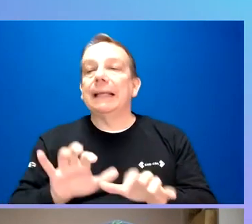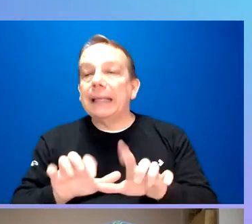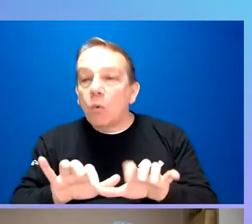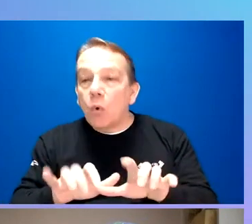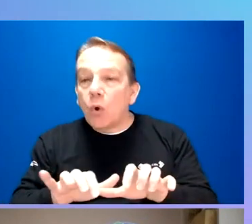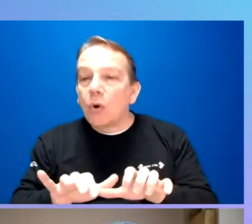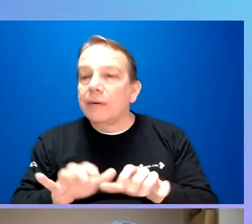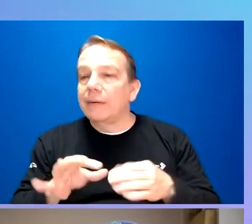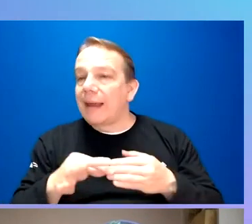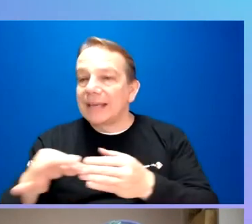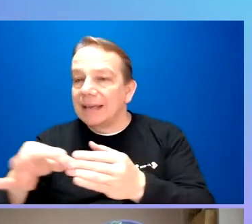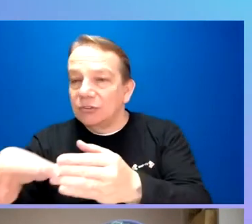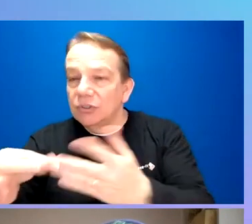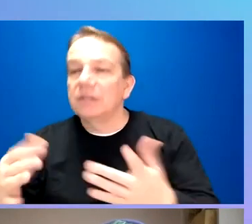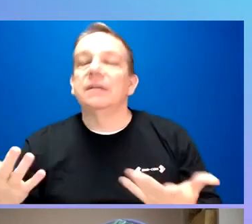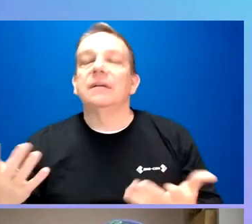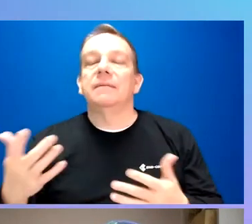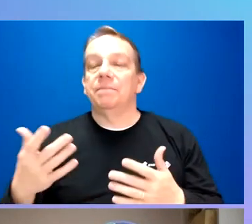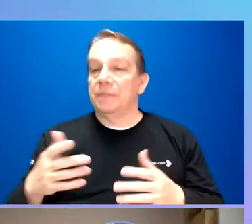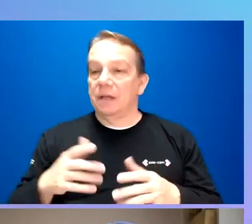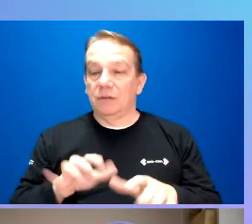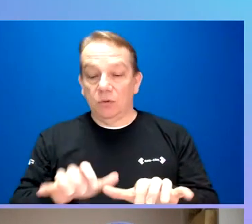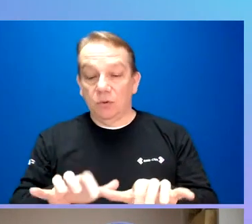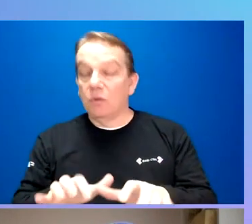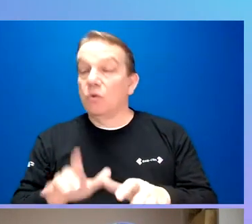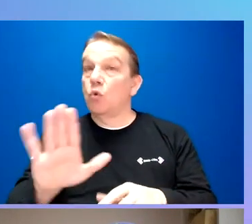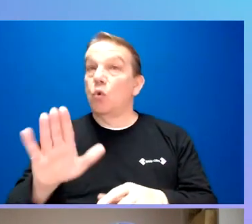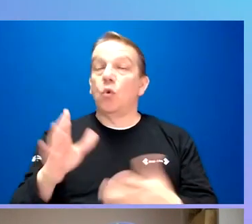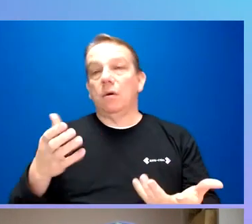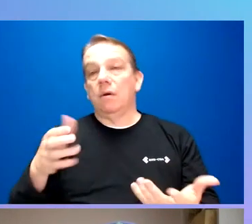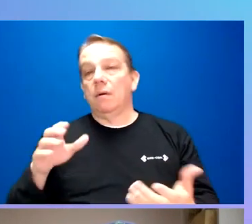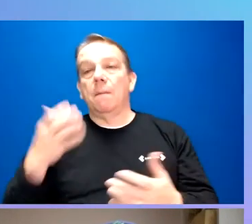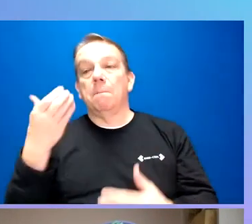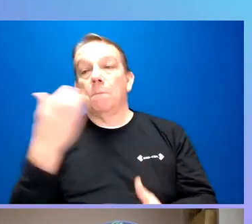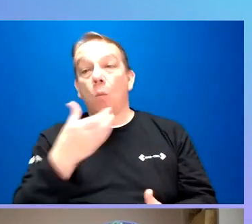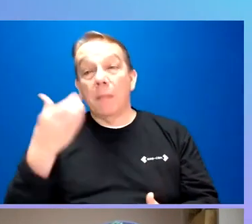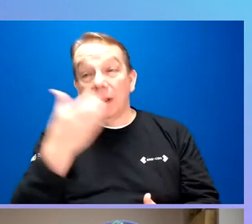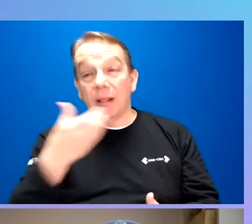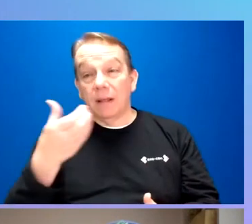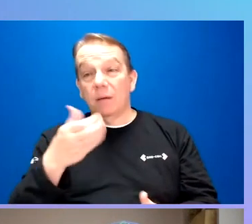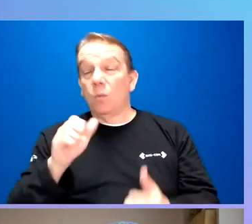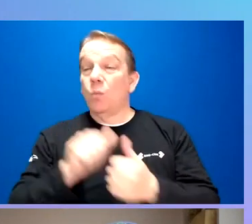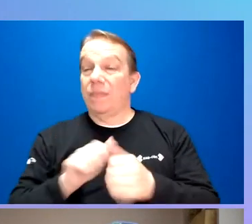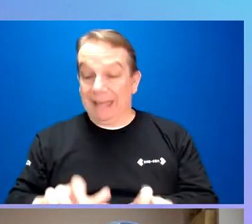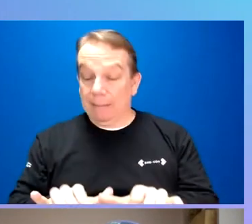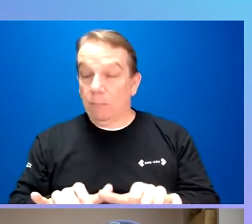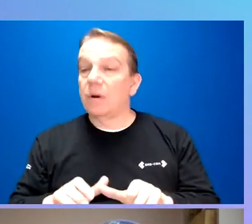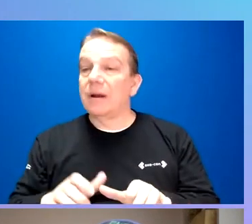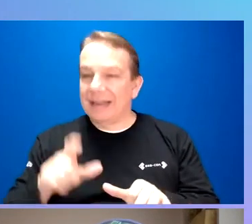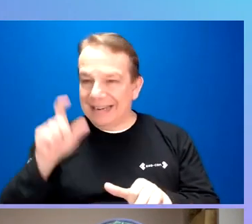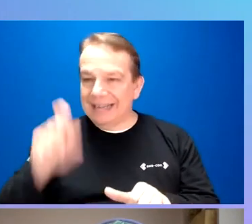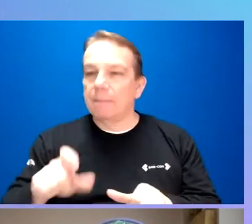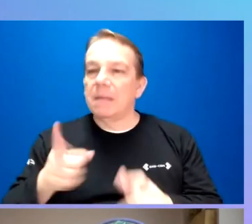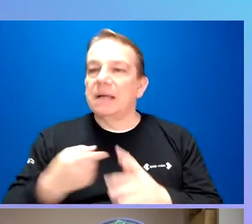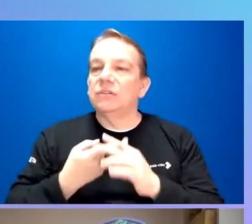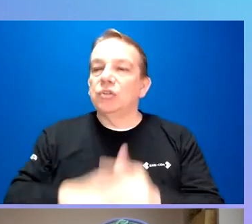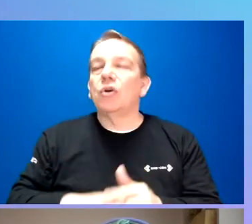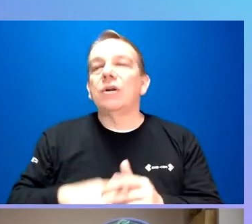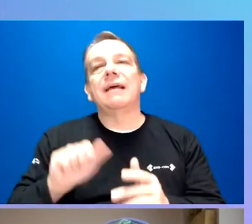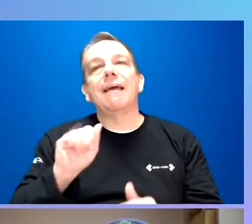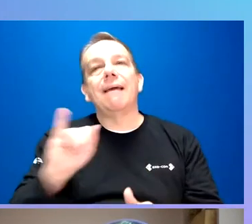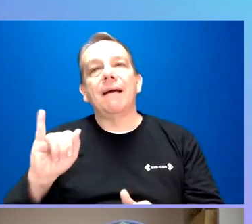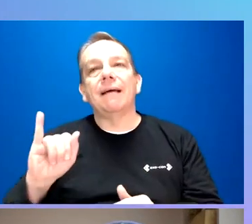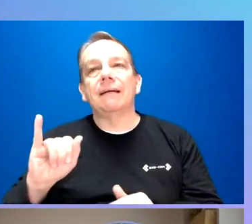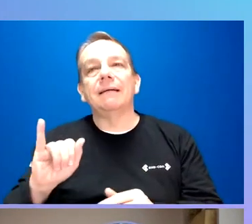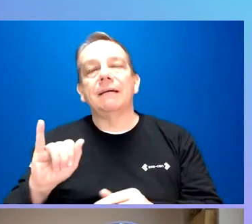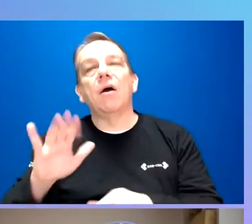web. And in order to actually navigate your device, your mobile device and mobile applications with a keyboard, you do need to enable an assistive technology on